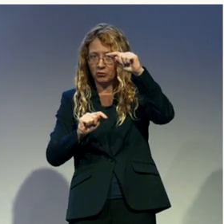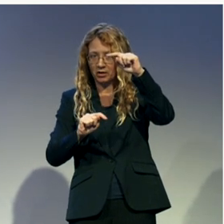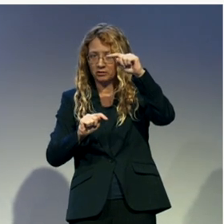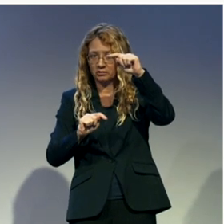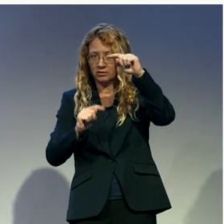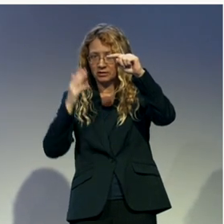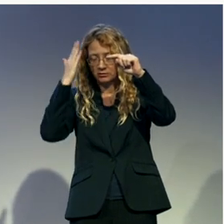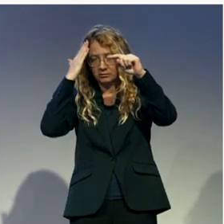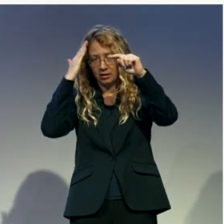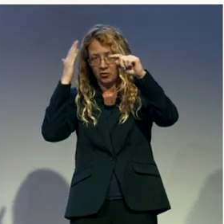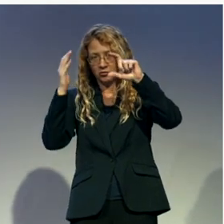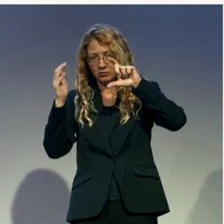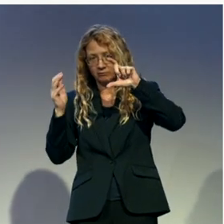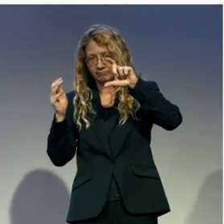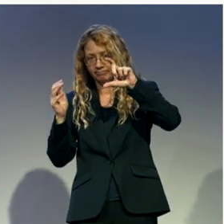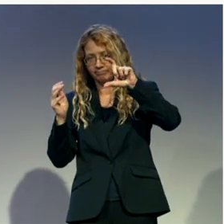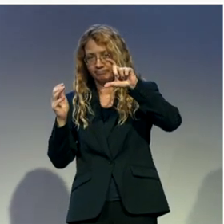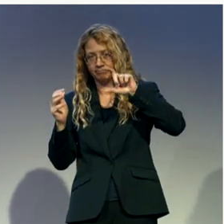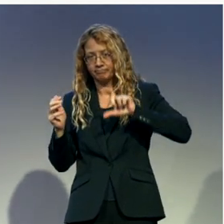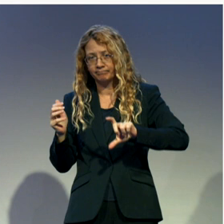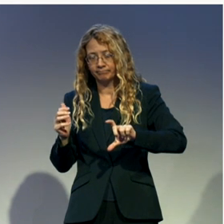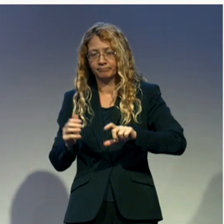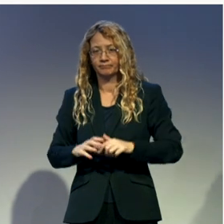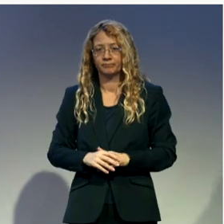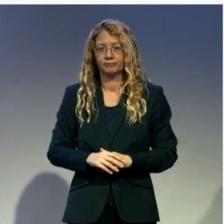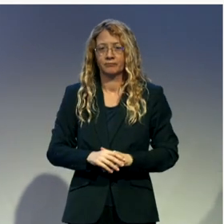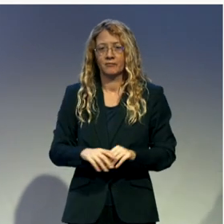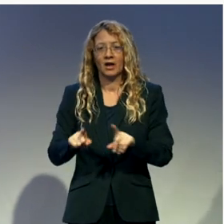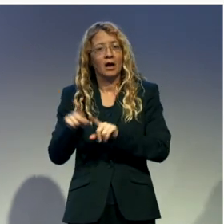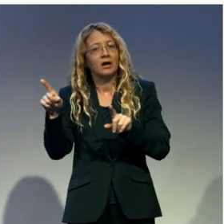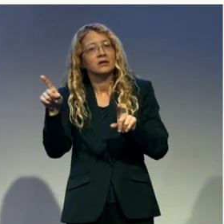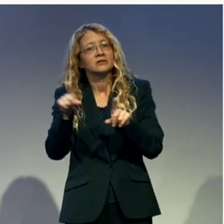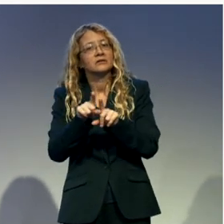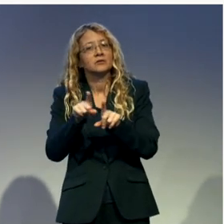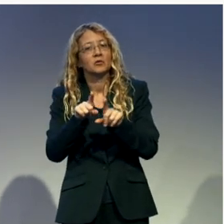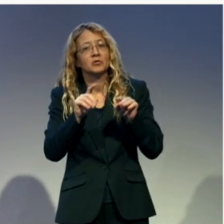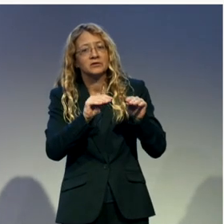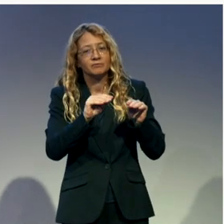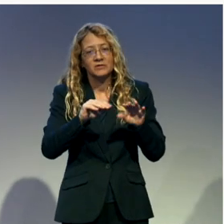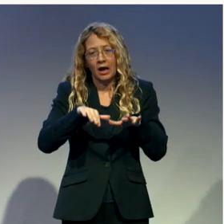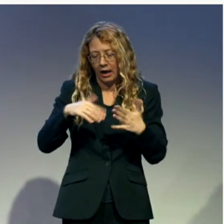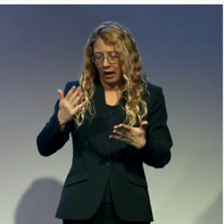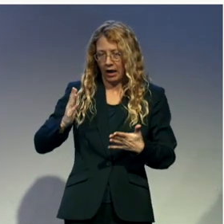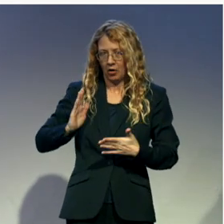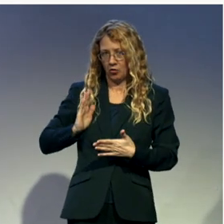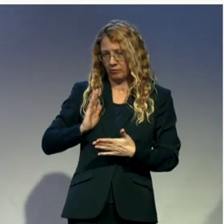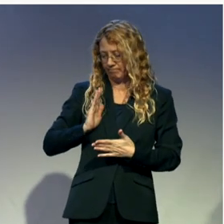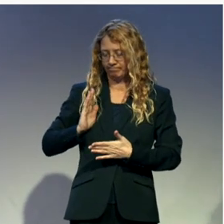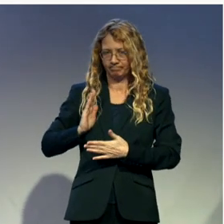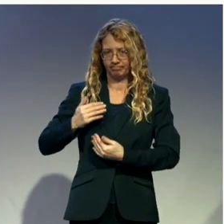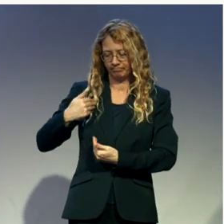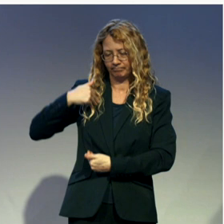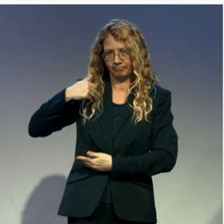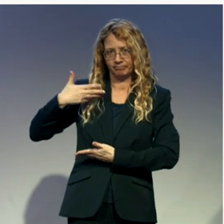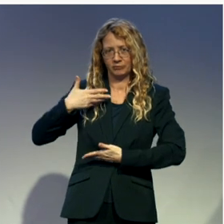how to paste these tapes on the body or on the breast of a woman so that her measurements are